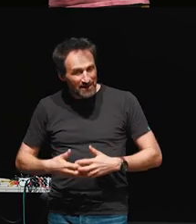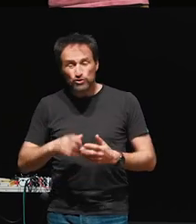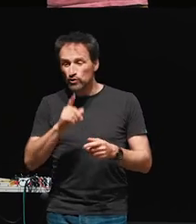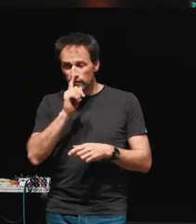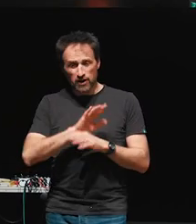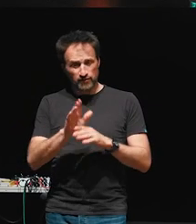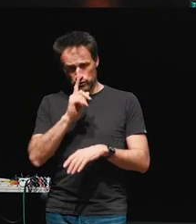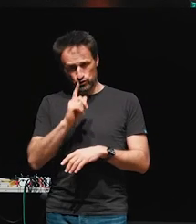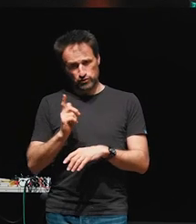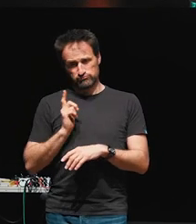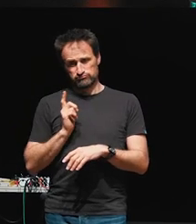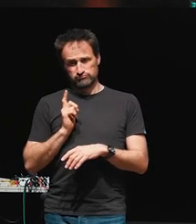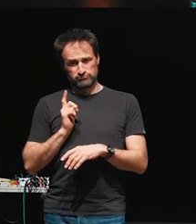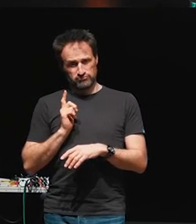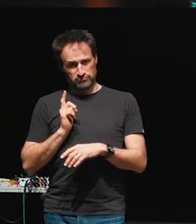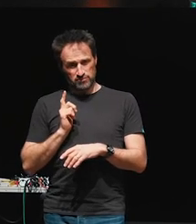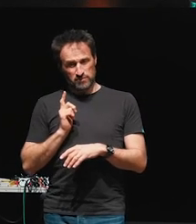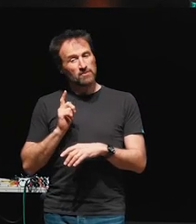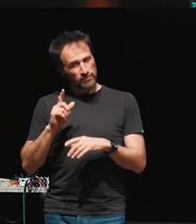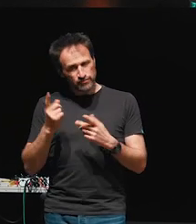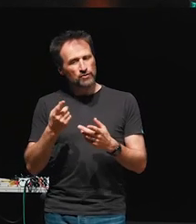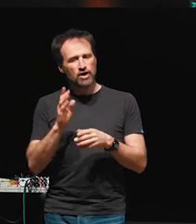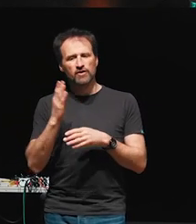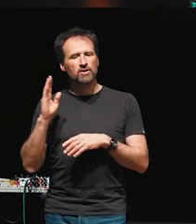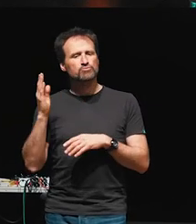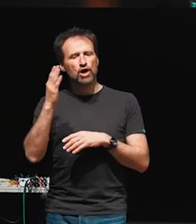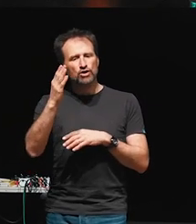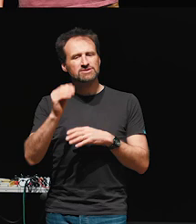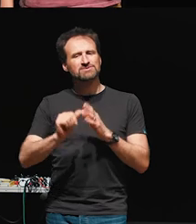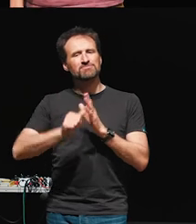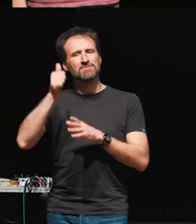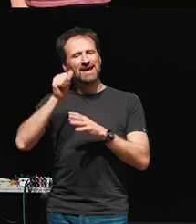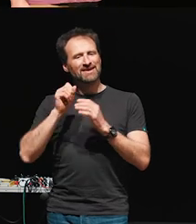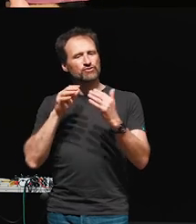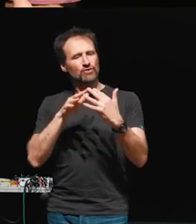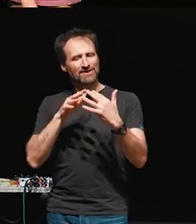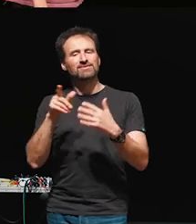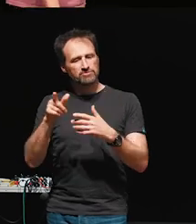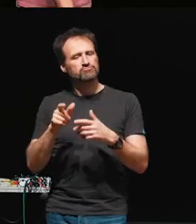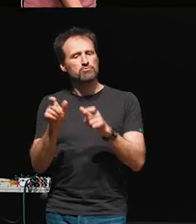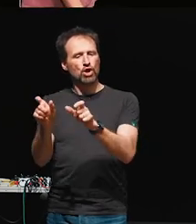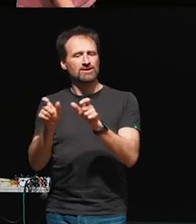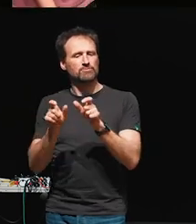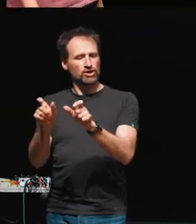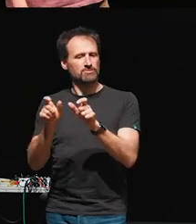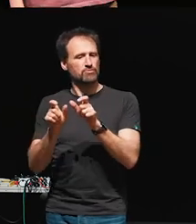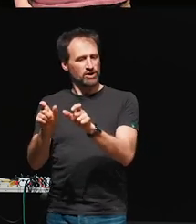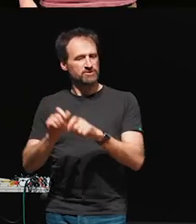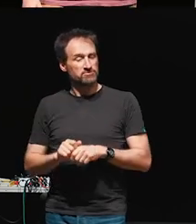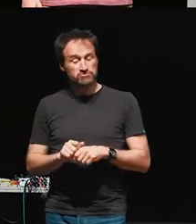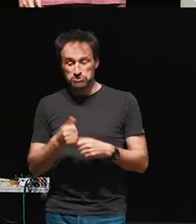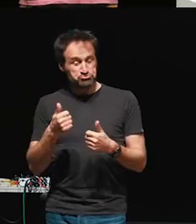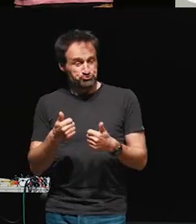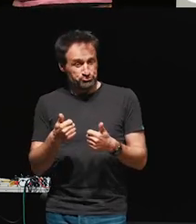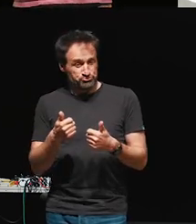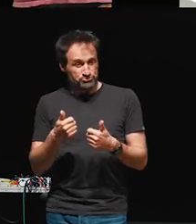all without ever blocking the browser's main thread, which leads to a better experience for our users. And that's wonderful. But they're not exactly